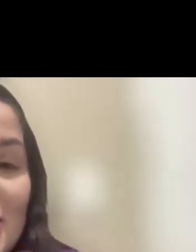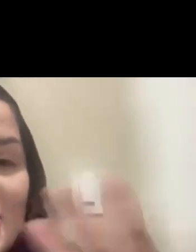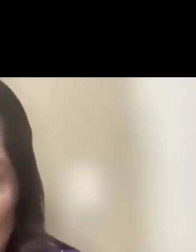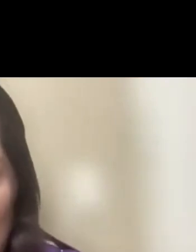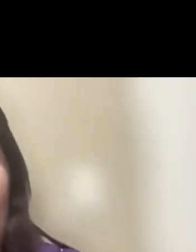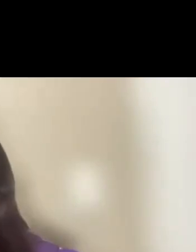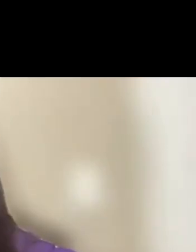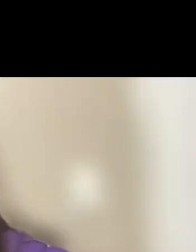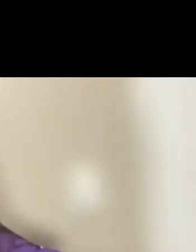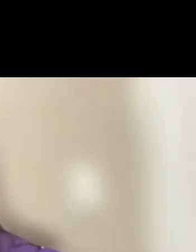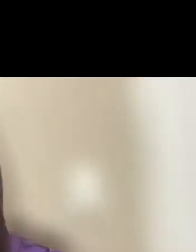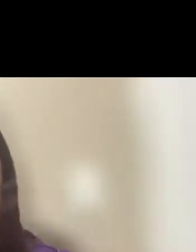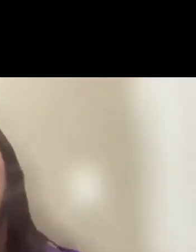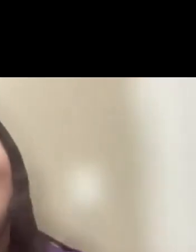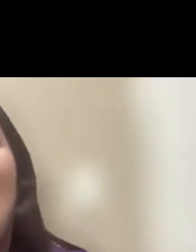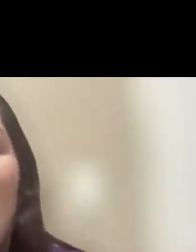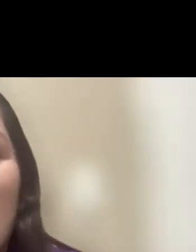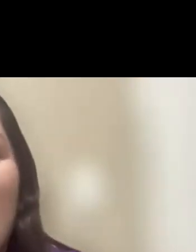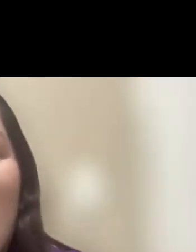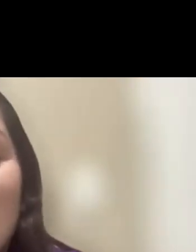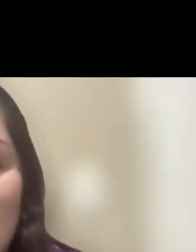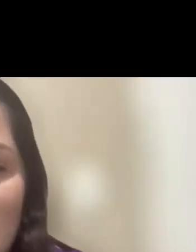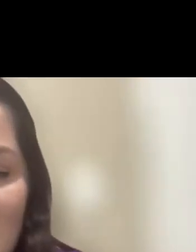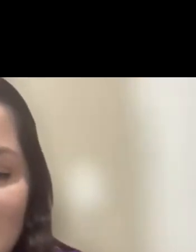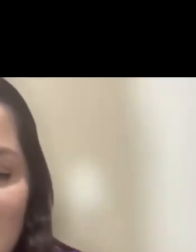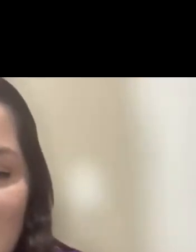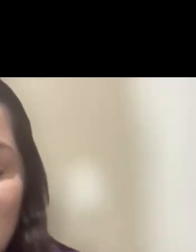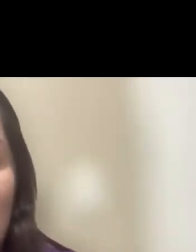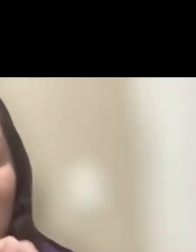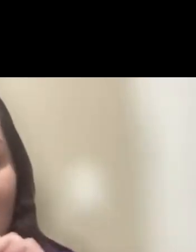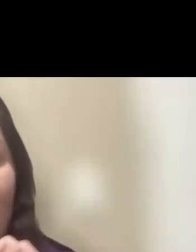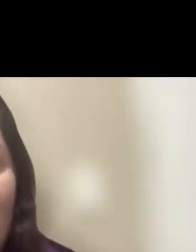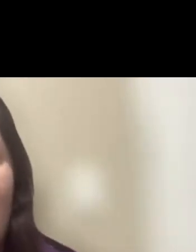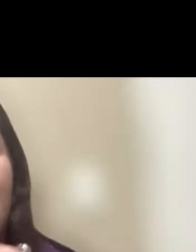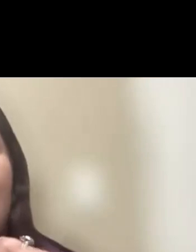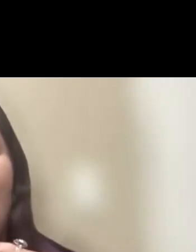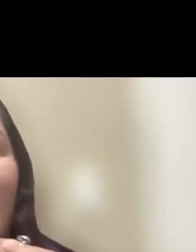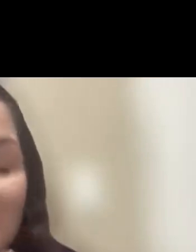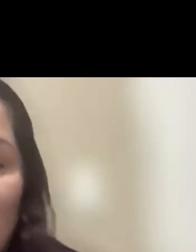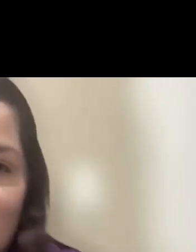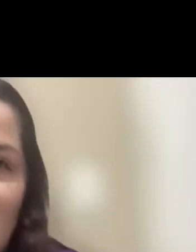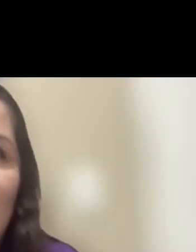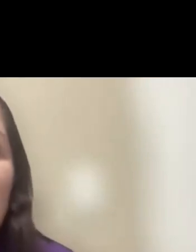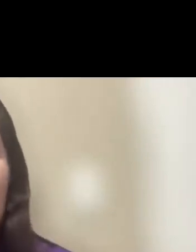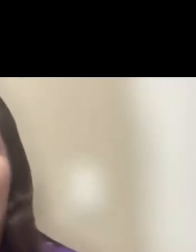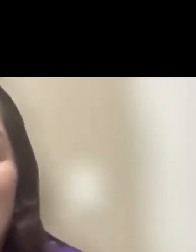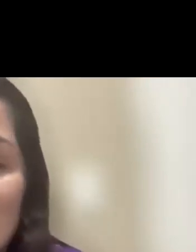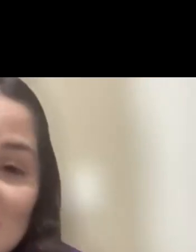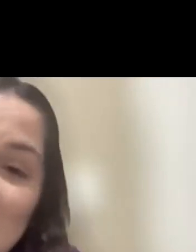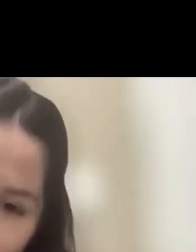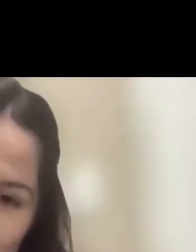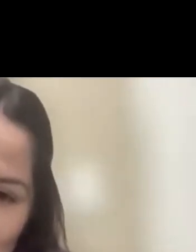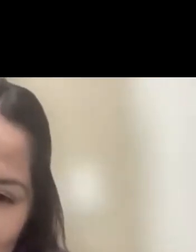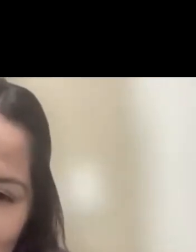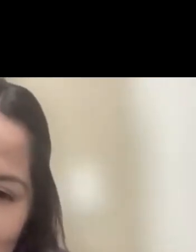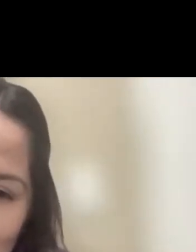I turned to Google. That wasn't very helpful. But I do feel like after that, I was simply at the right place at the right time. I was actually at